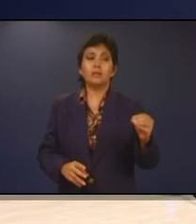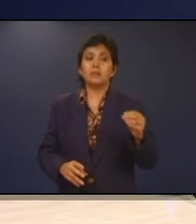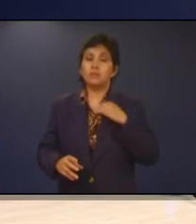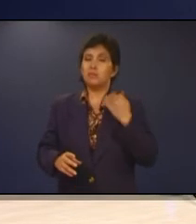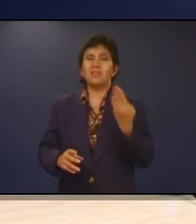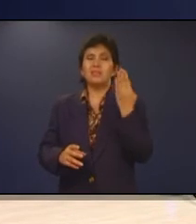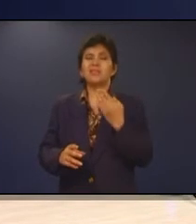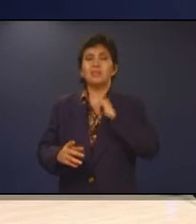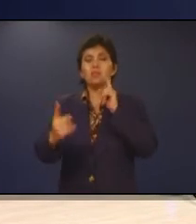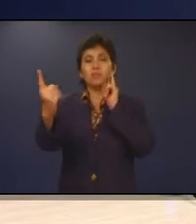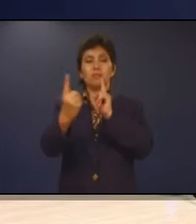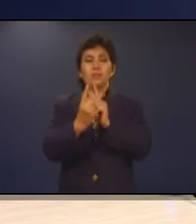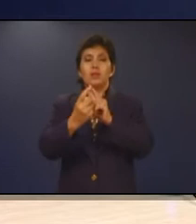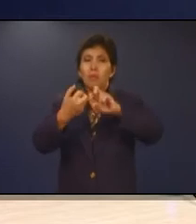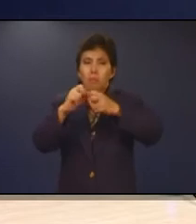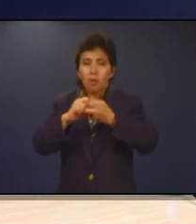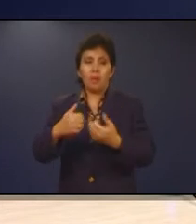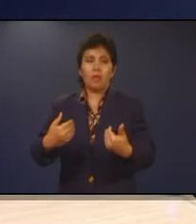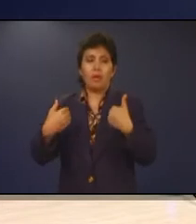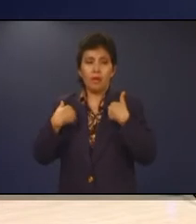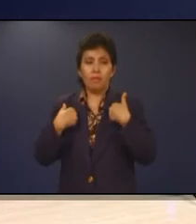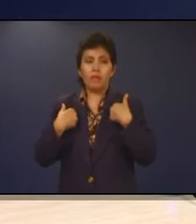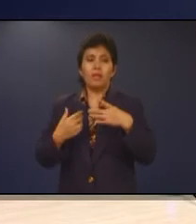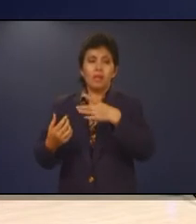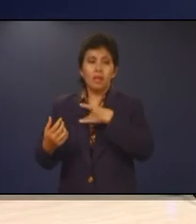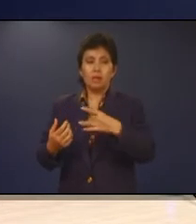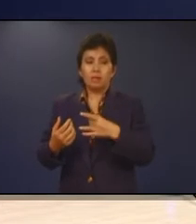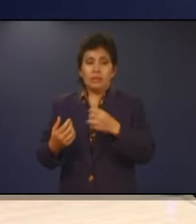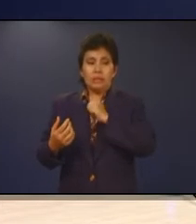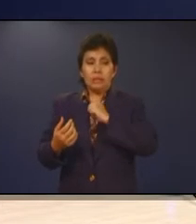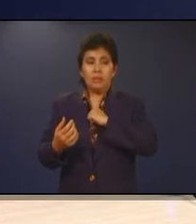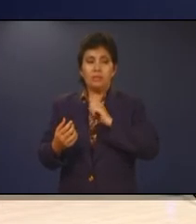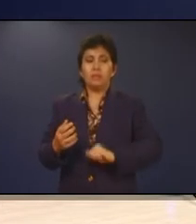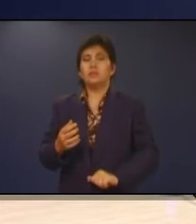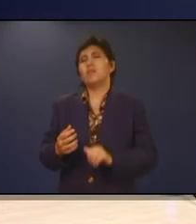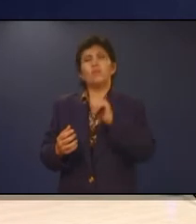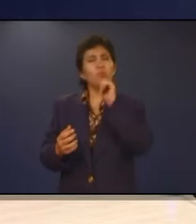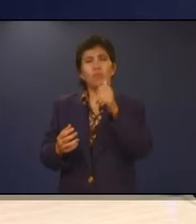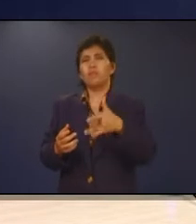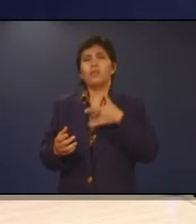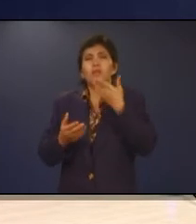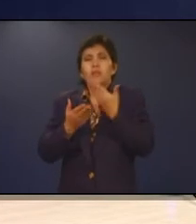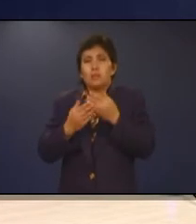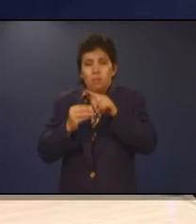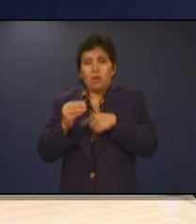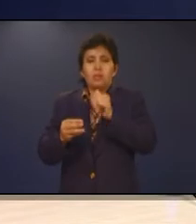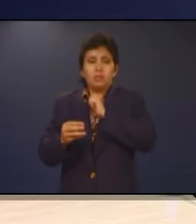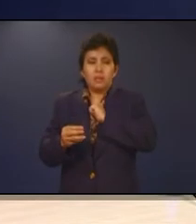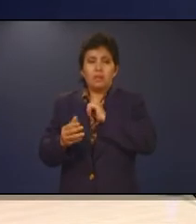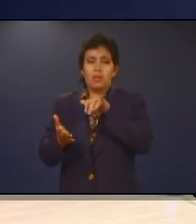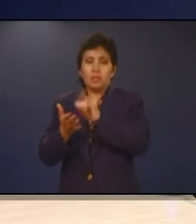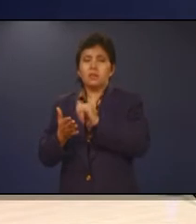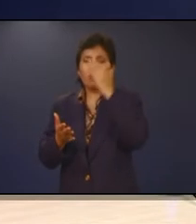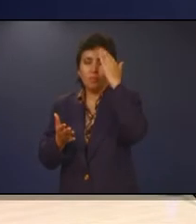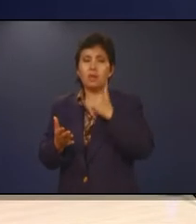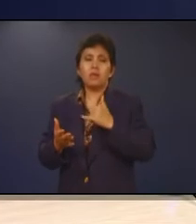Often people that I met, one of the problems they have is the lack of self-esteem. They don't feel good about themselves.